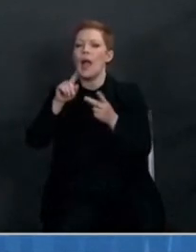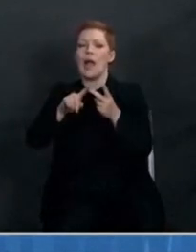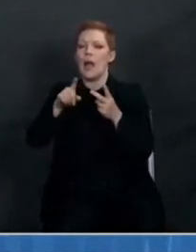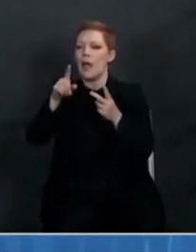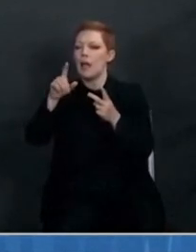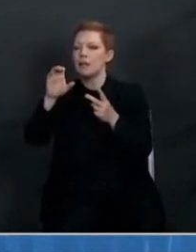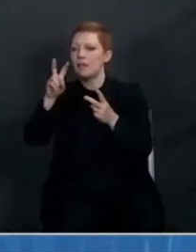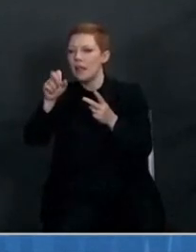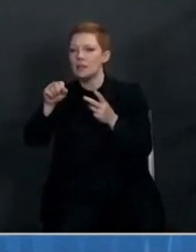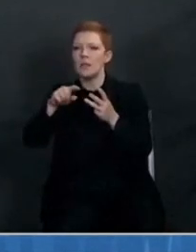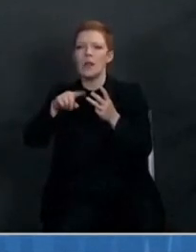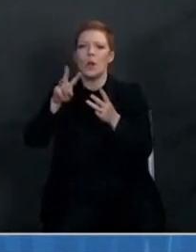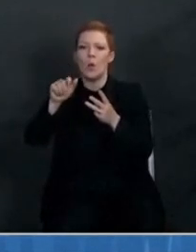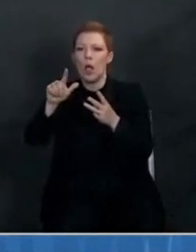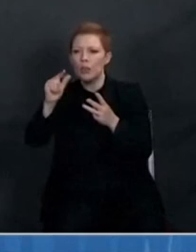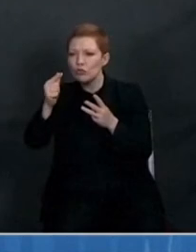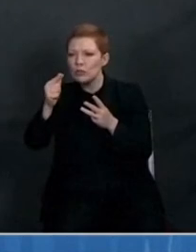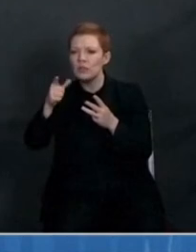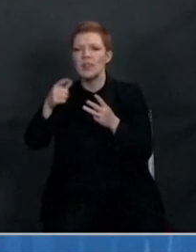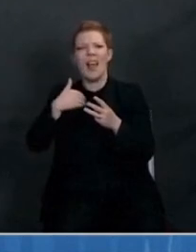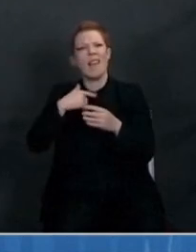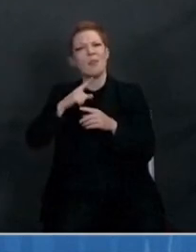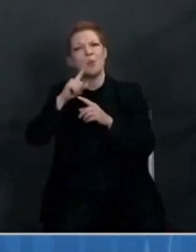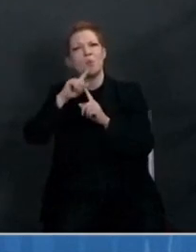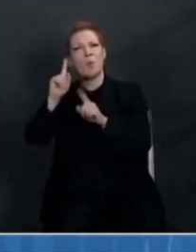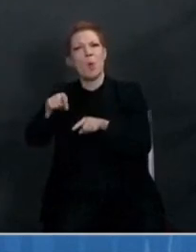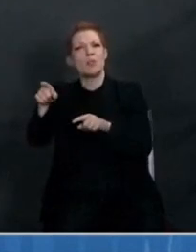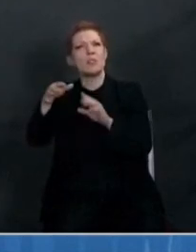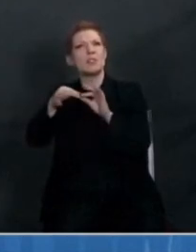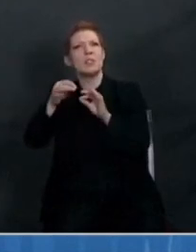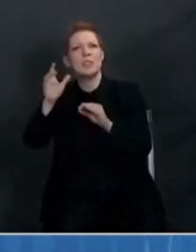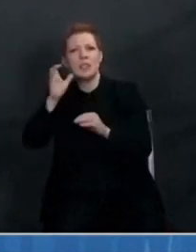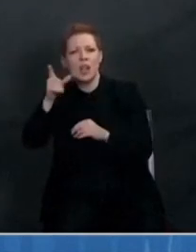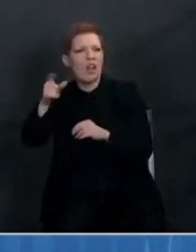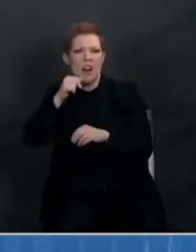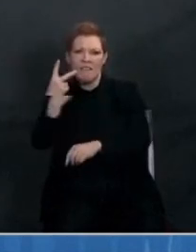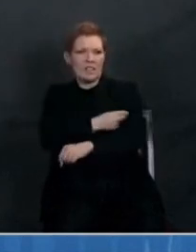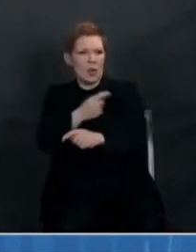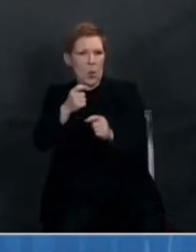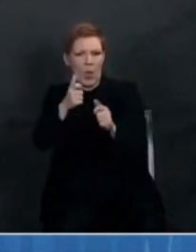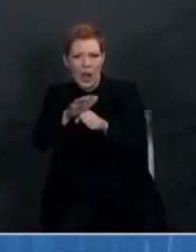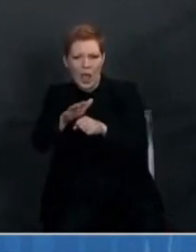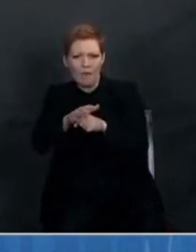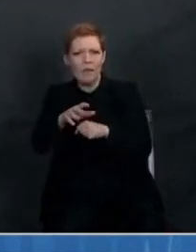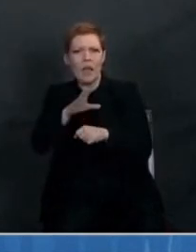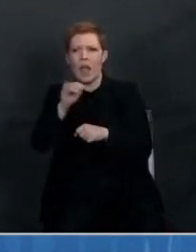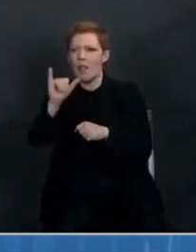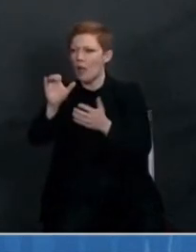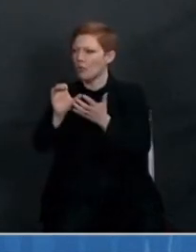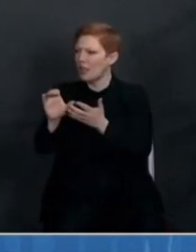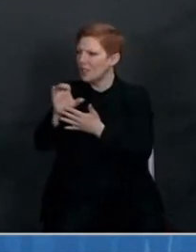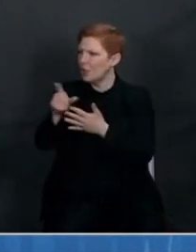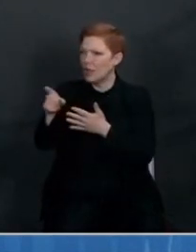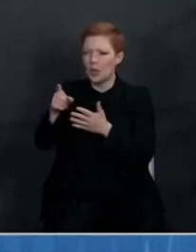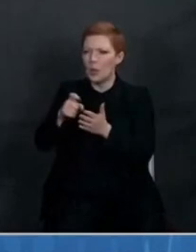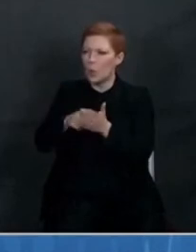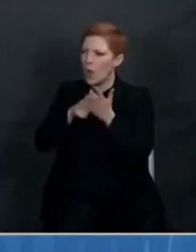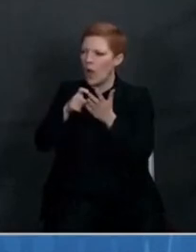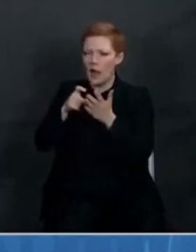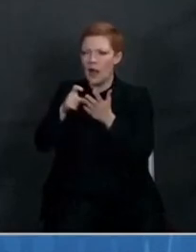are reports out there, everything from they're not vaccinating it quick enough to the criteria is causing them to hold off too many on